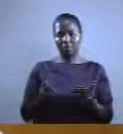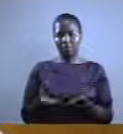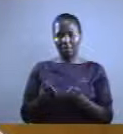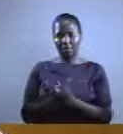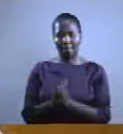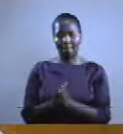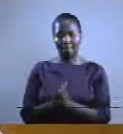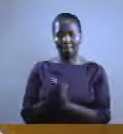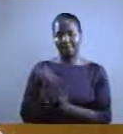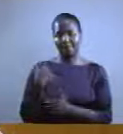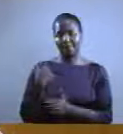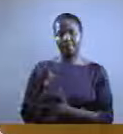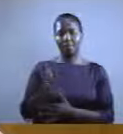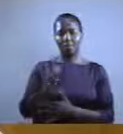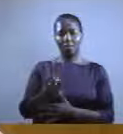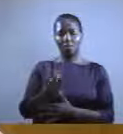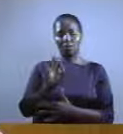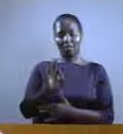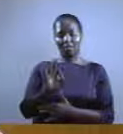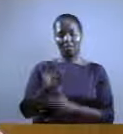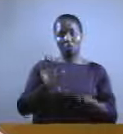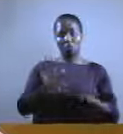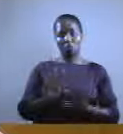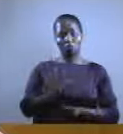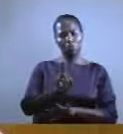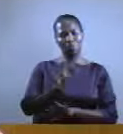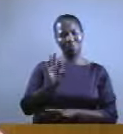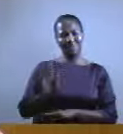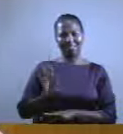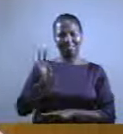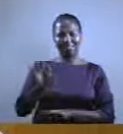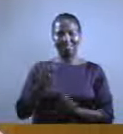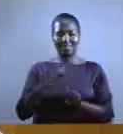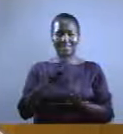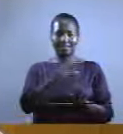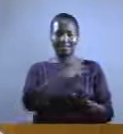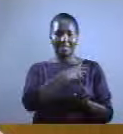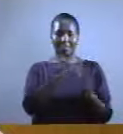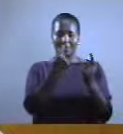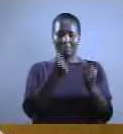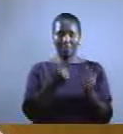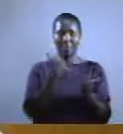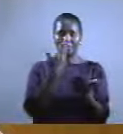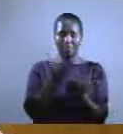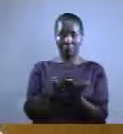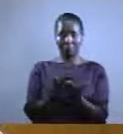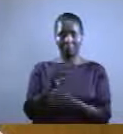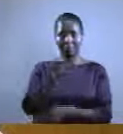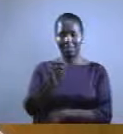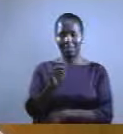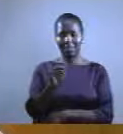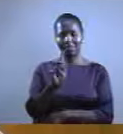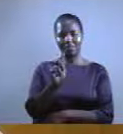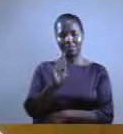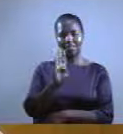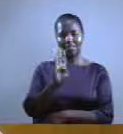on the 23rd of October 2013, the Minister of Finance tabled the medium-term budget policy statement.